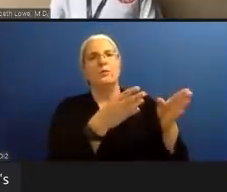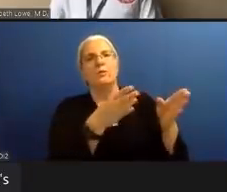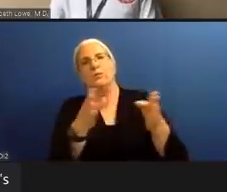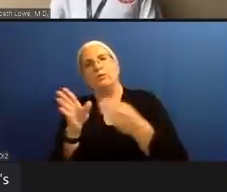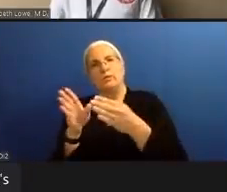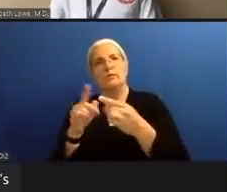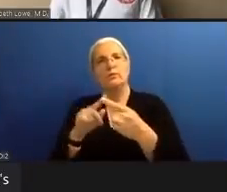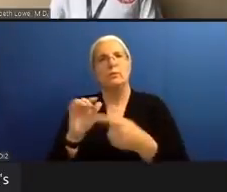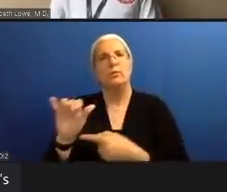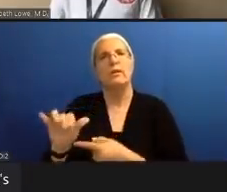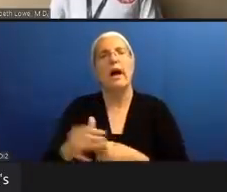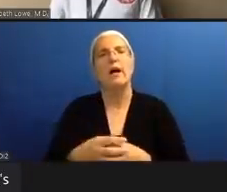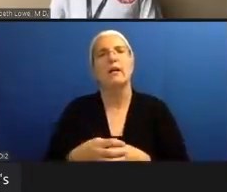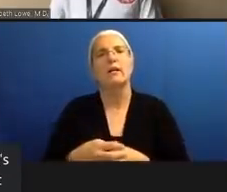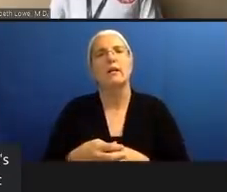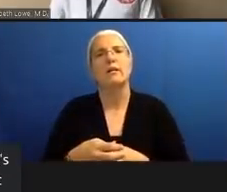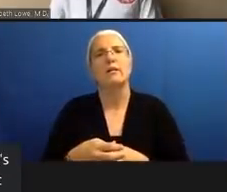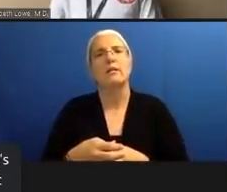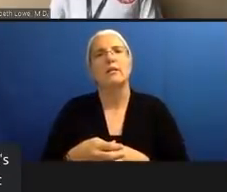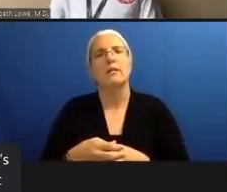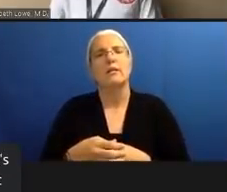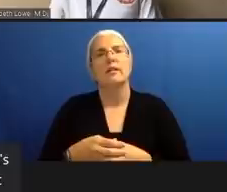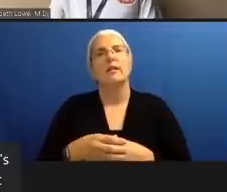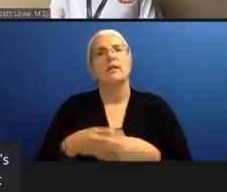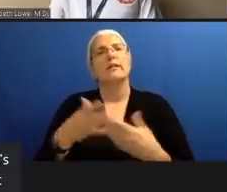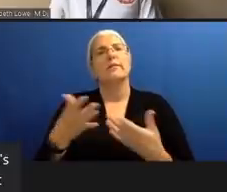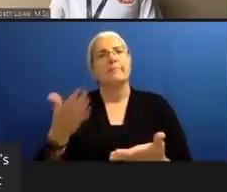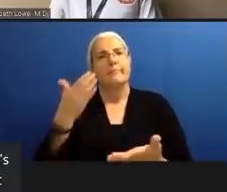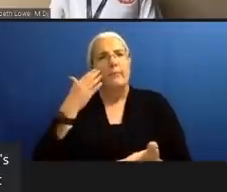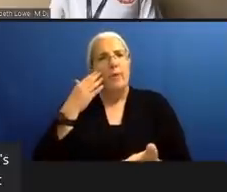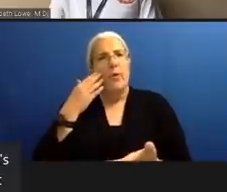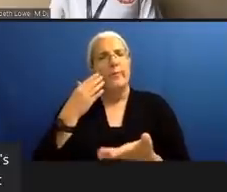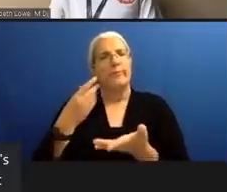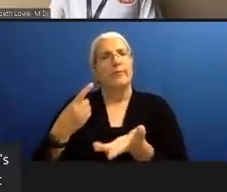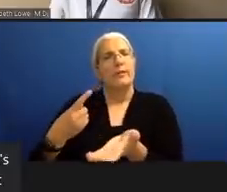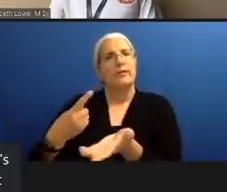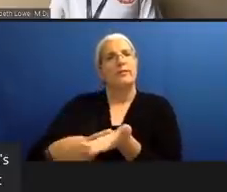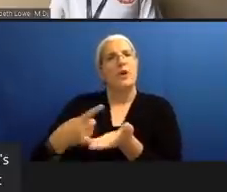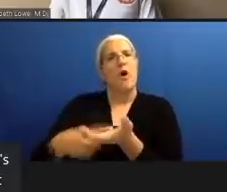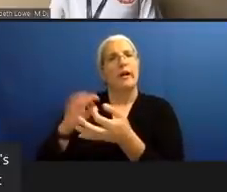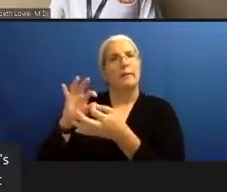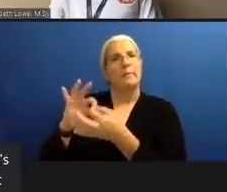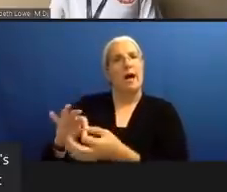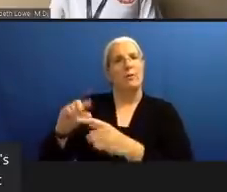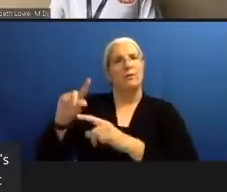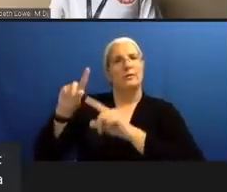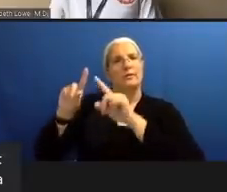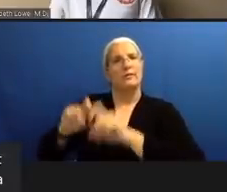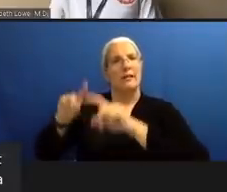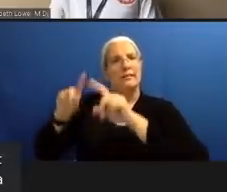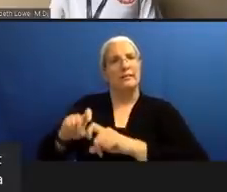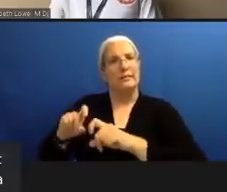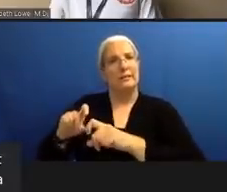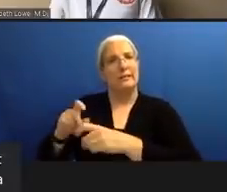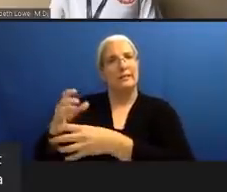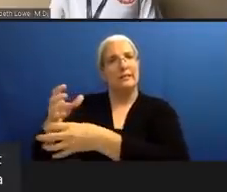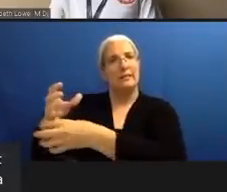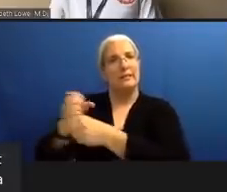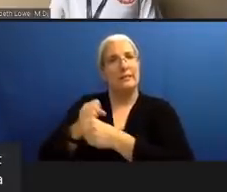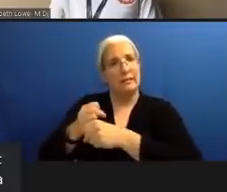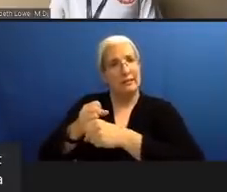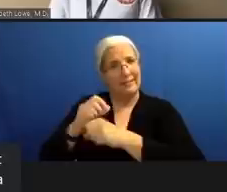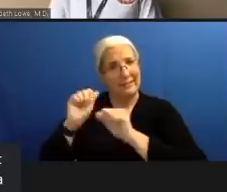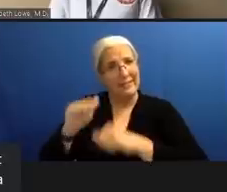bit about the availability of testing. That's been a question that's come up quite a bit. Is testing